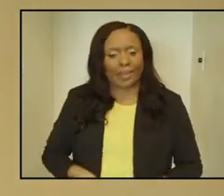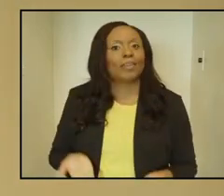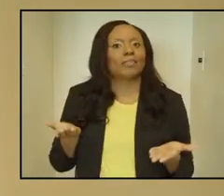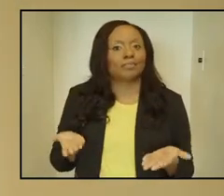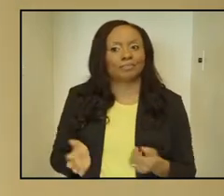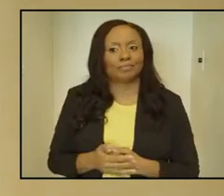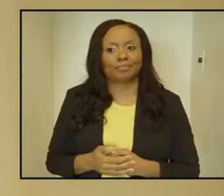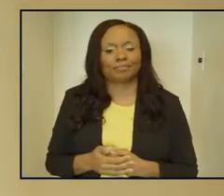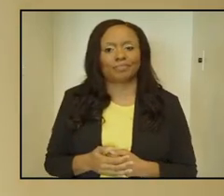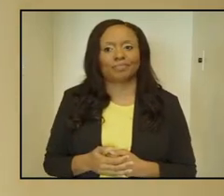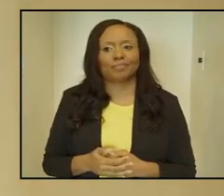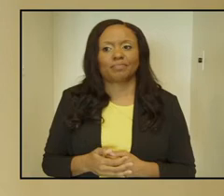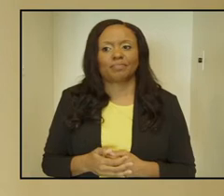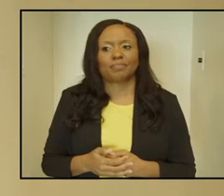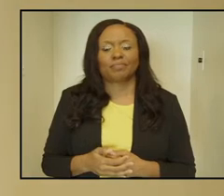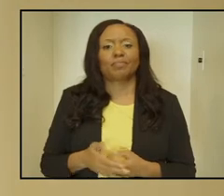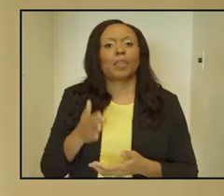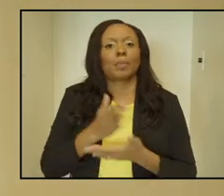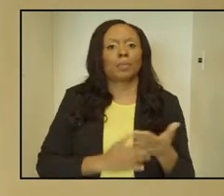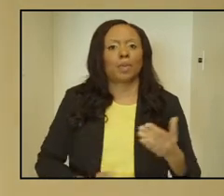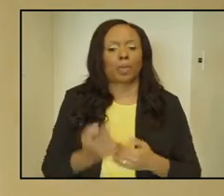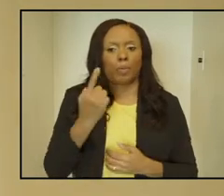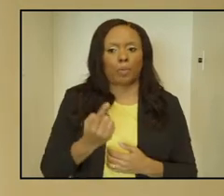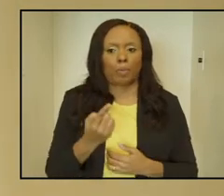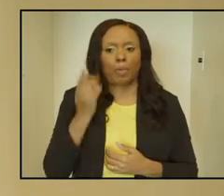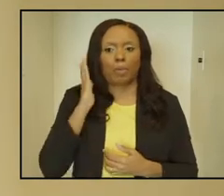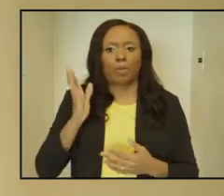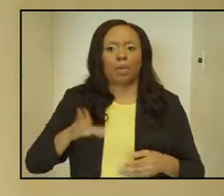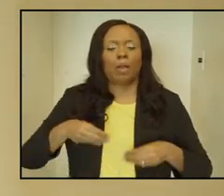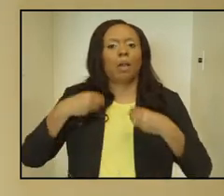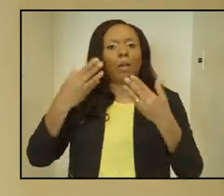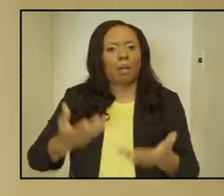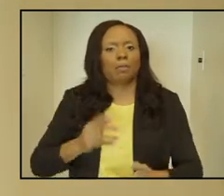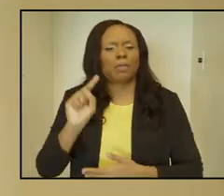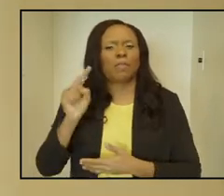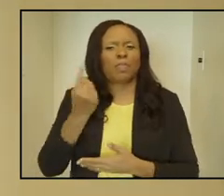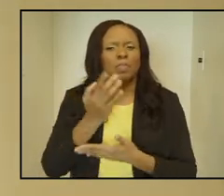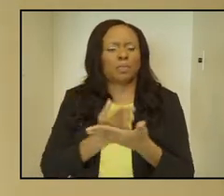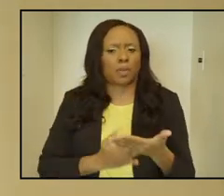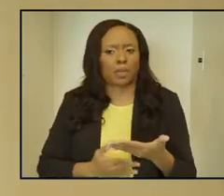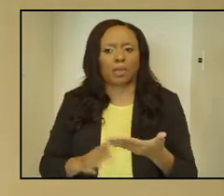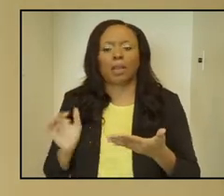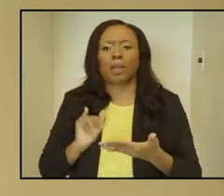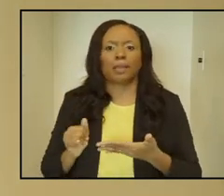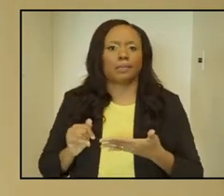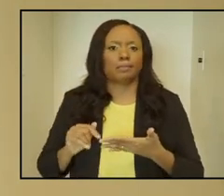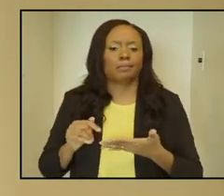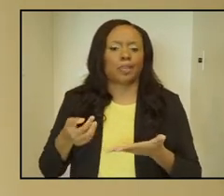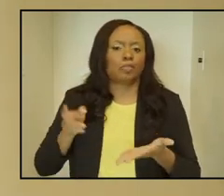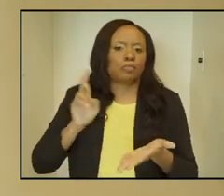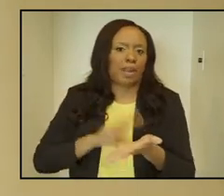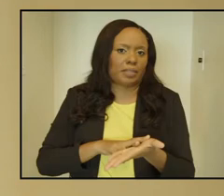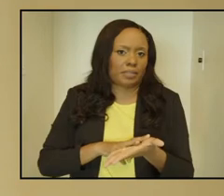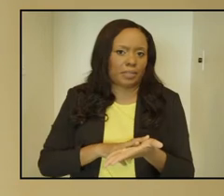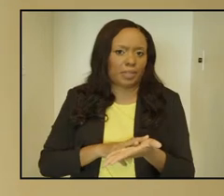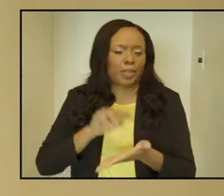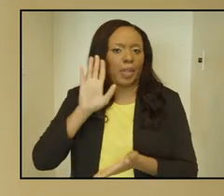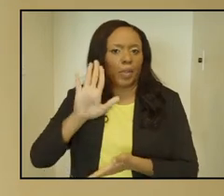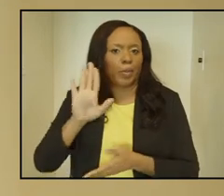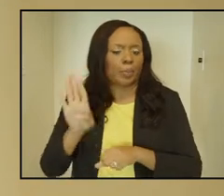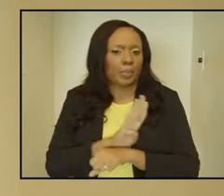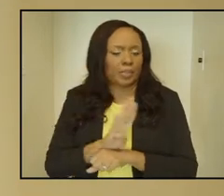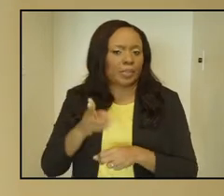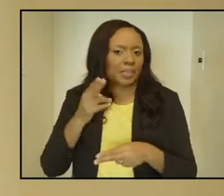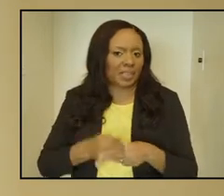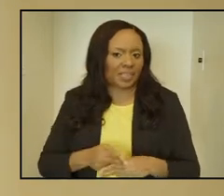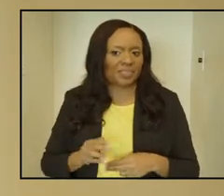will see, it will offer the first set of digitized processes mainly related to the registration and reservation of business names,